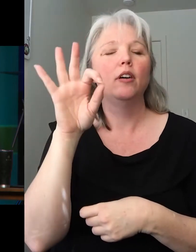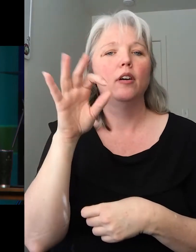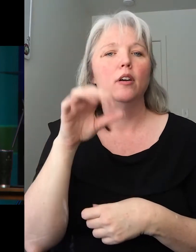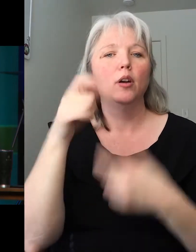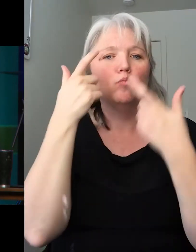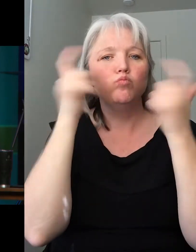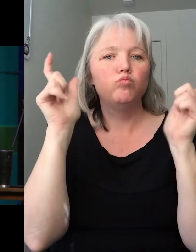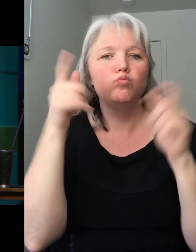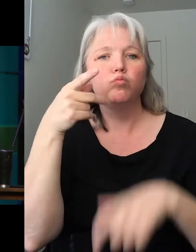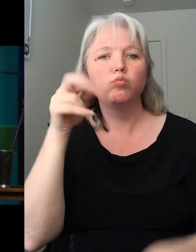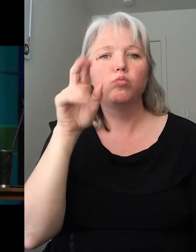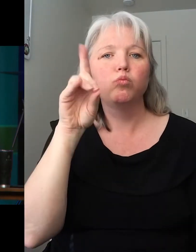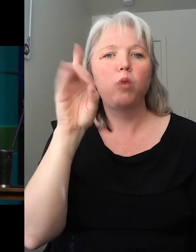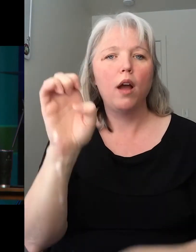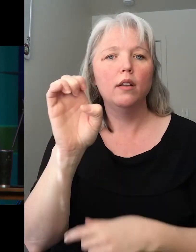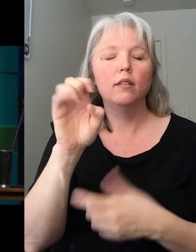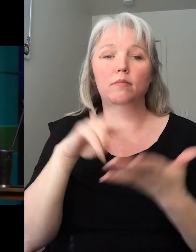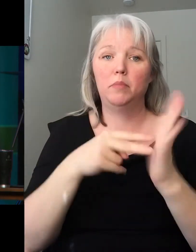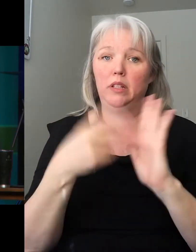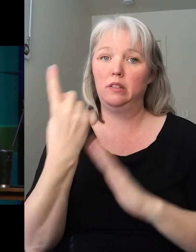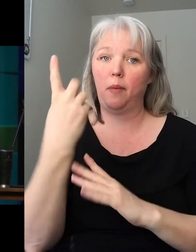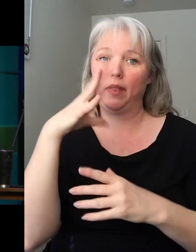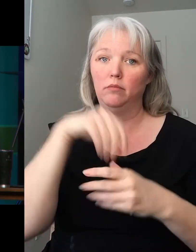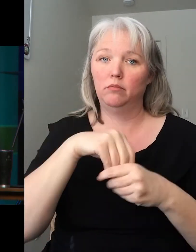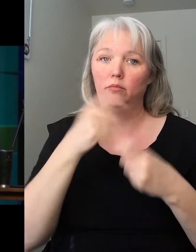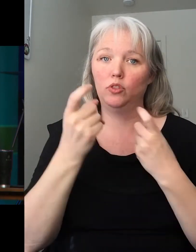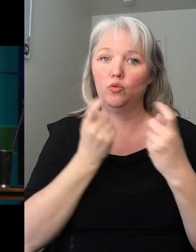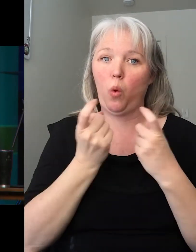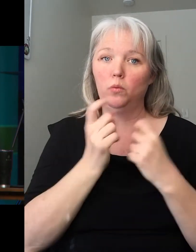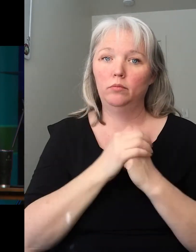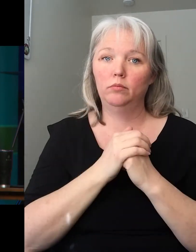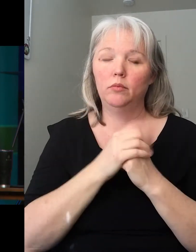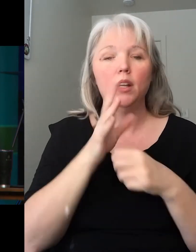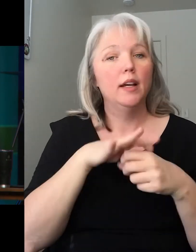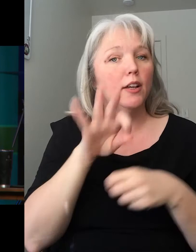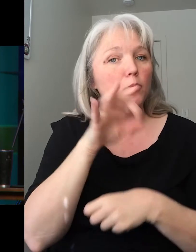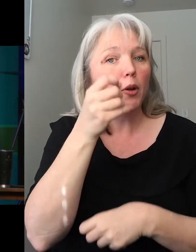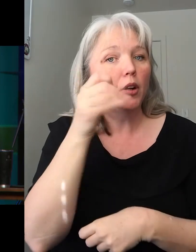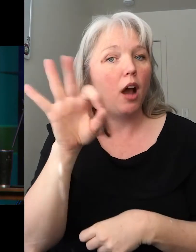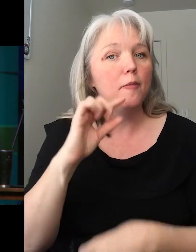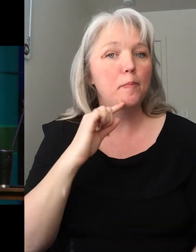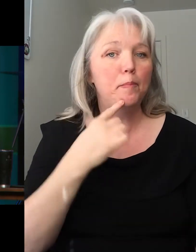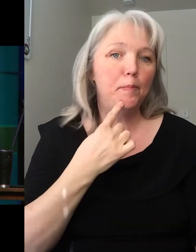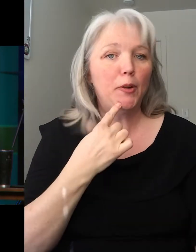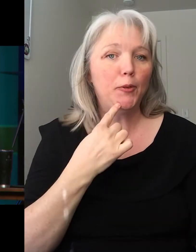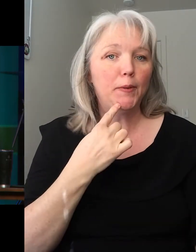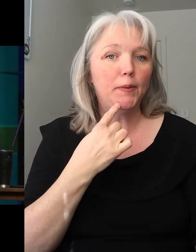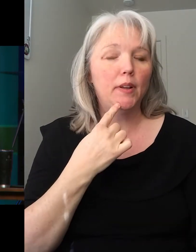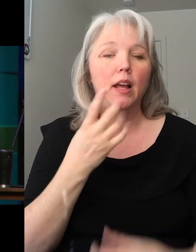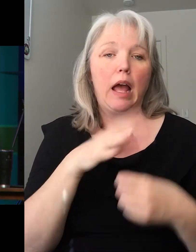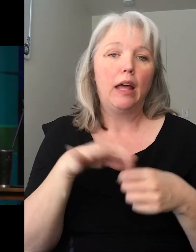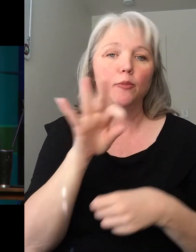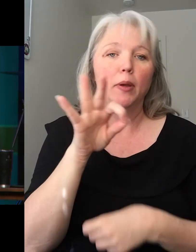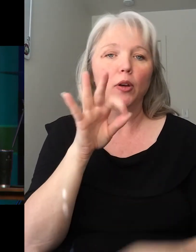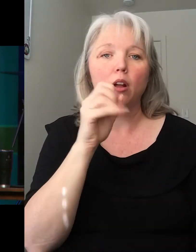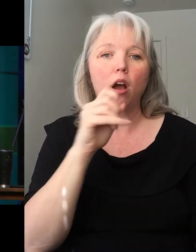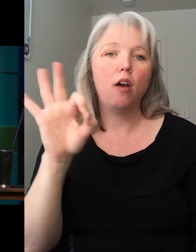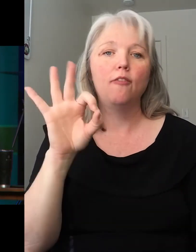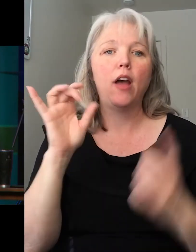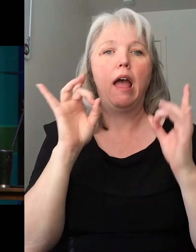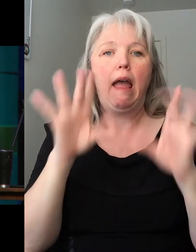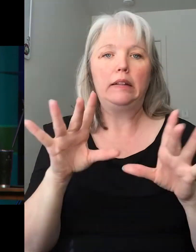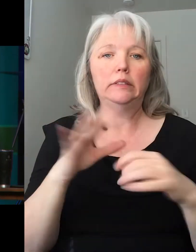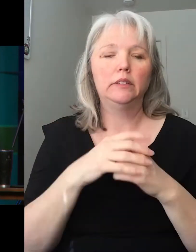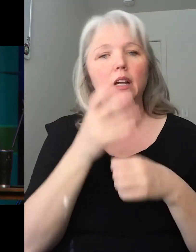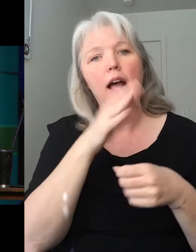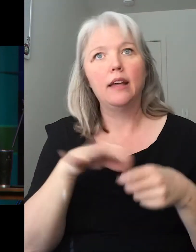pride, it means that something has taken control. A spirit of bitterness, a spirit